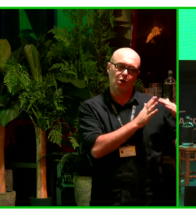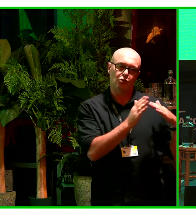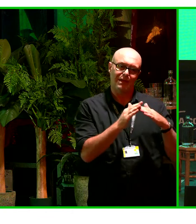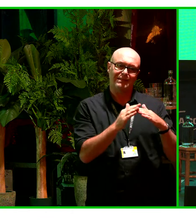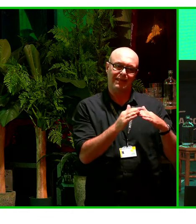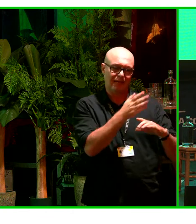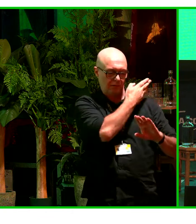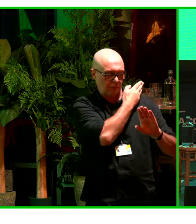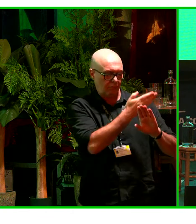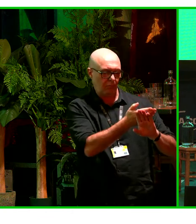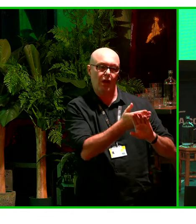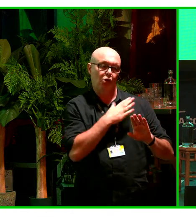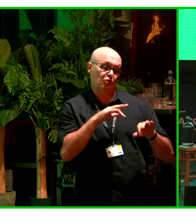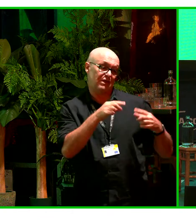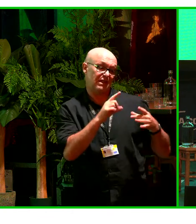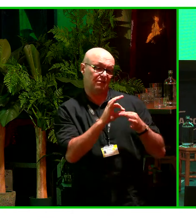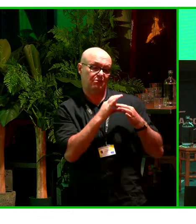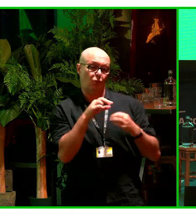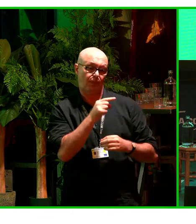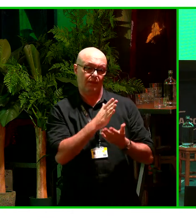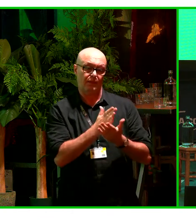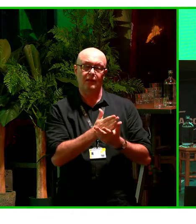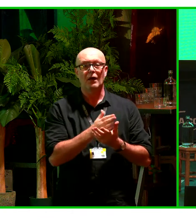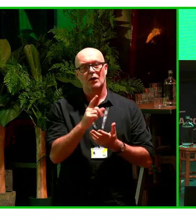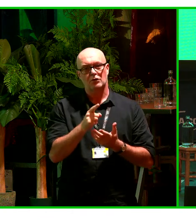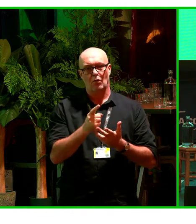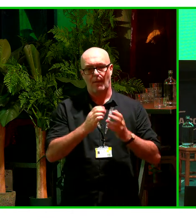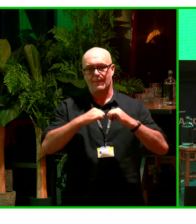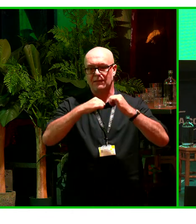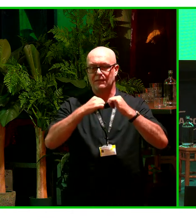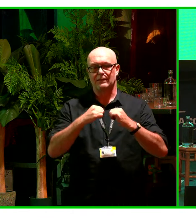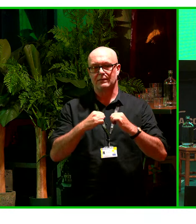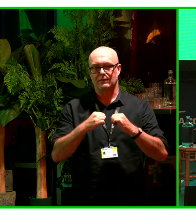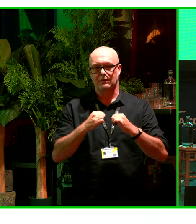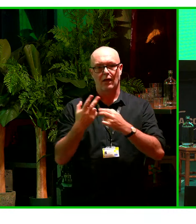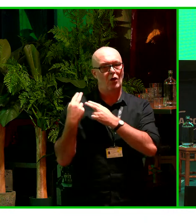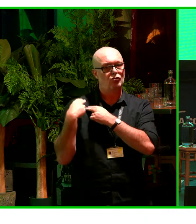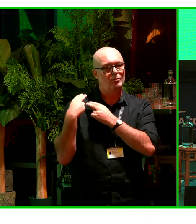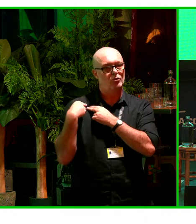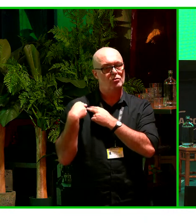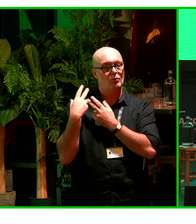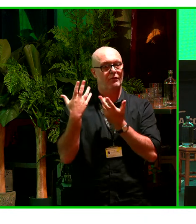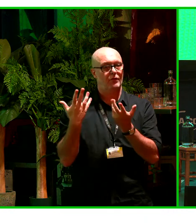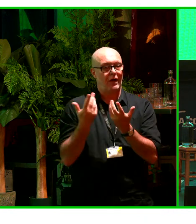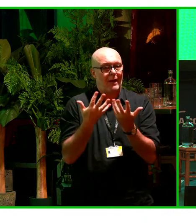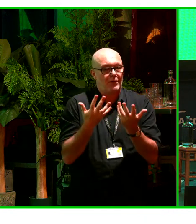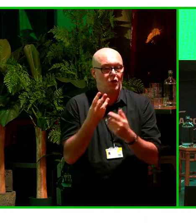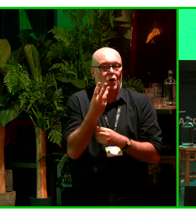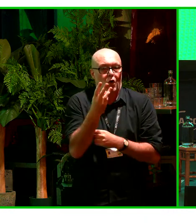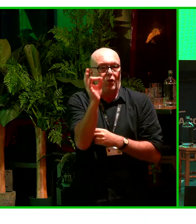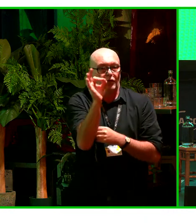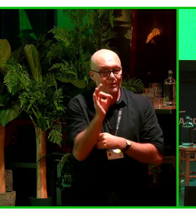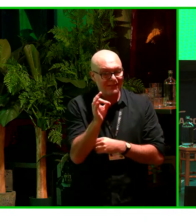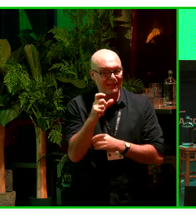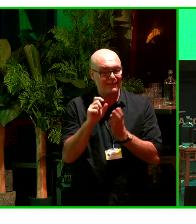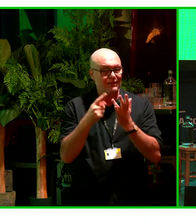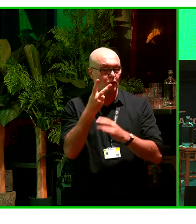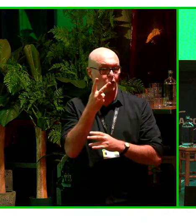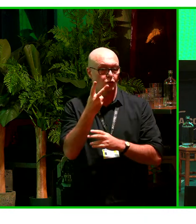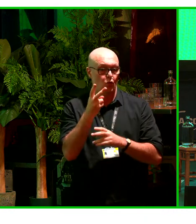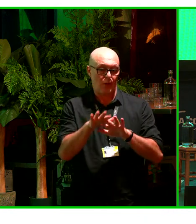challenge is. So buildings are responsible, as you've already heard, for 30% of carbon emissions in the